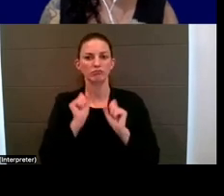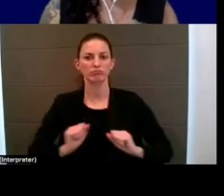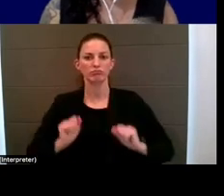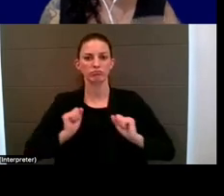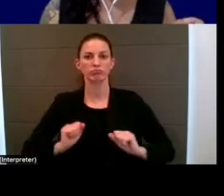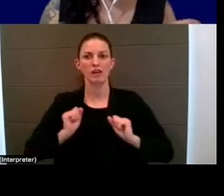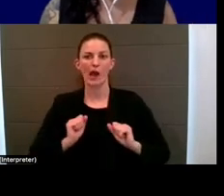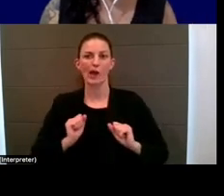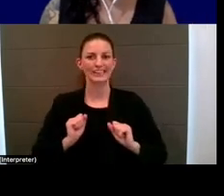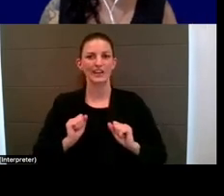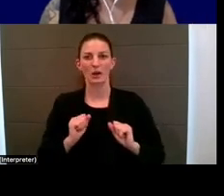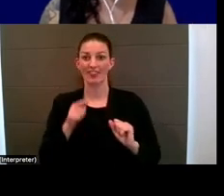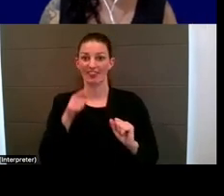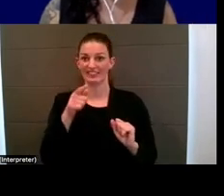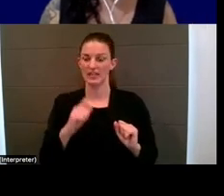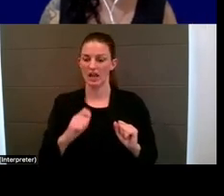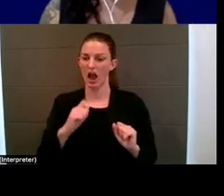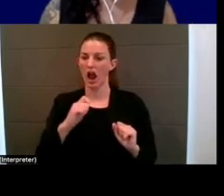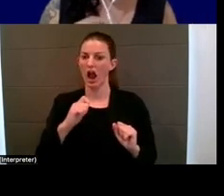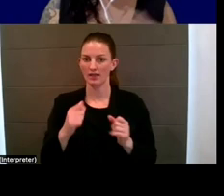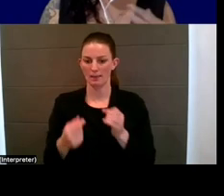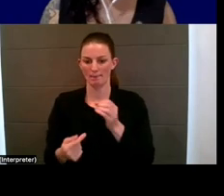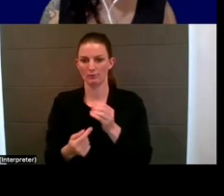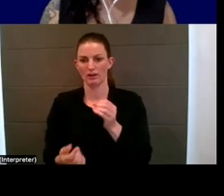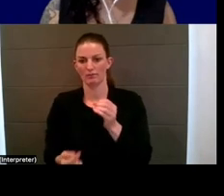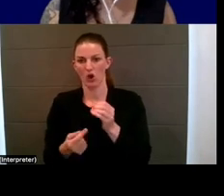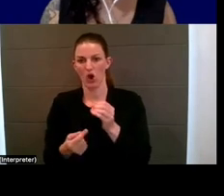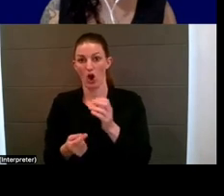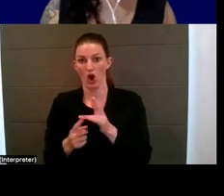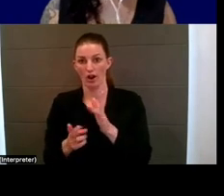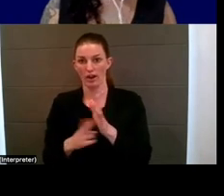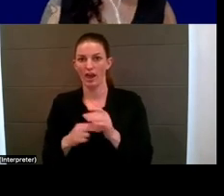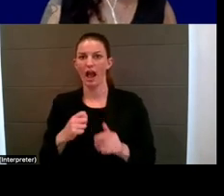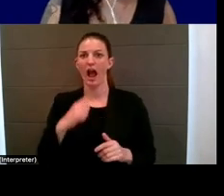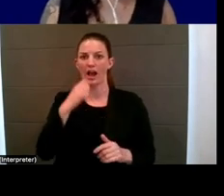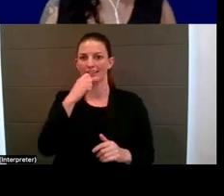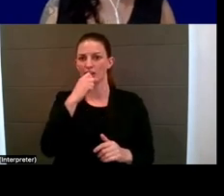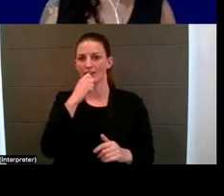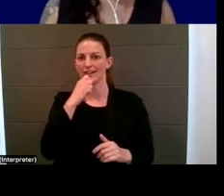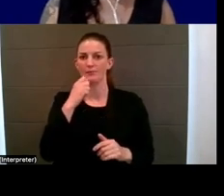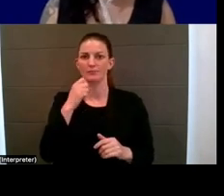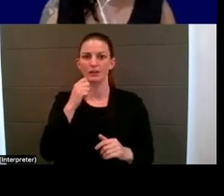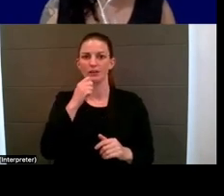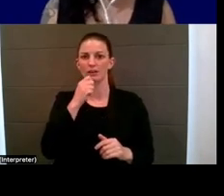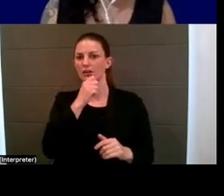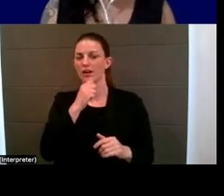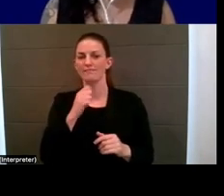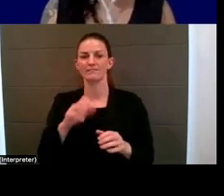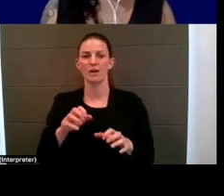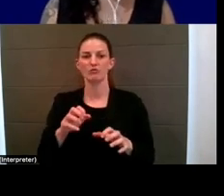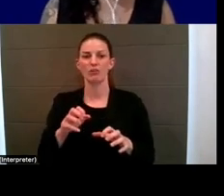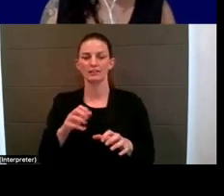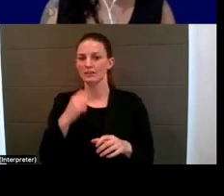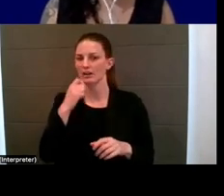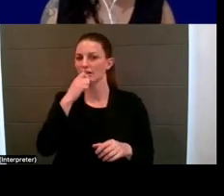it's like a vibrating stick that you turn on at the bottom and give sensory feedback. Again, this will be in partnership with occupational therapy and other